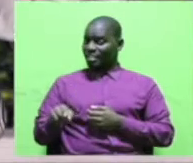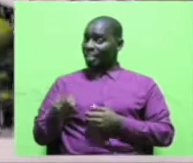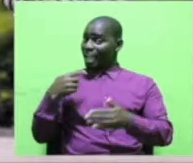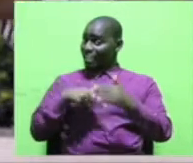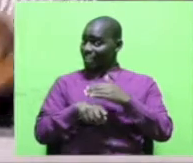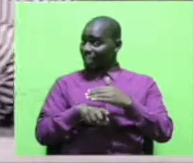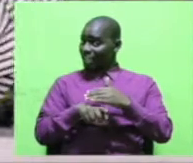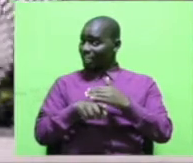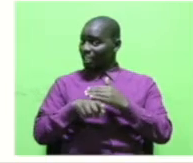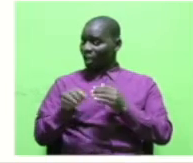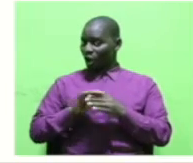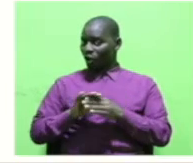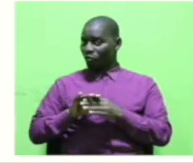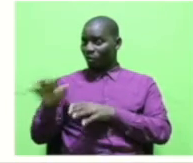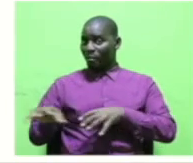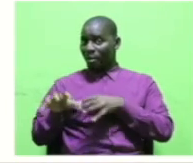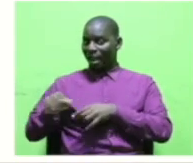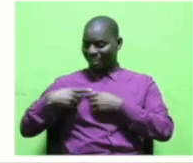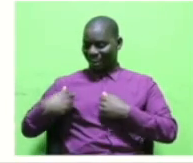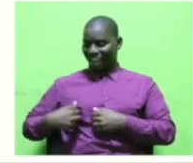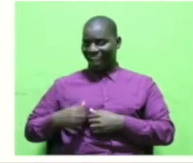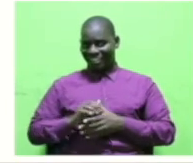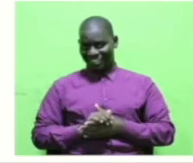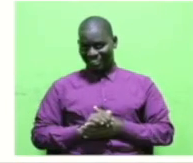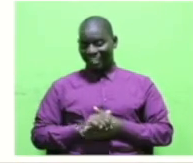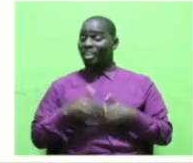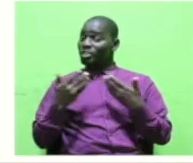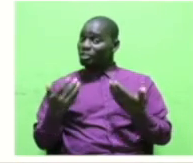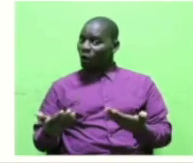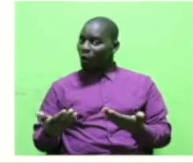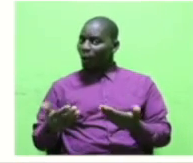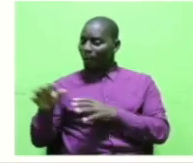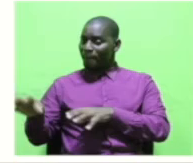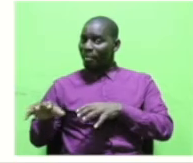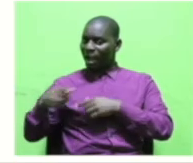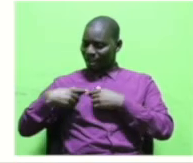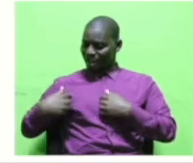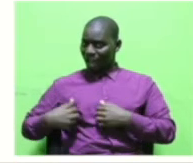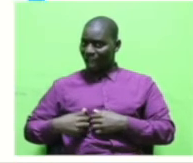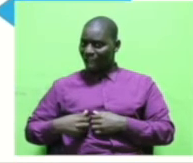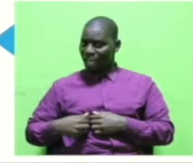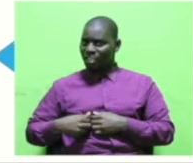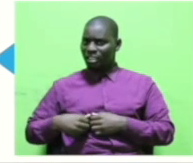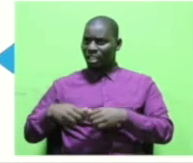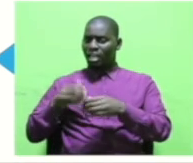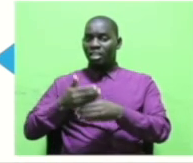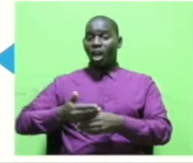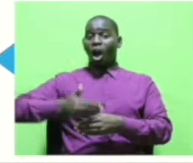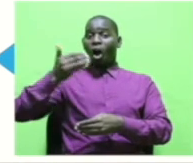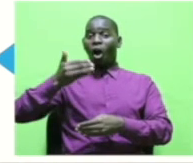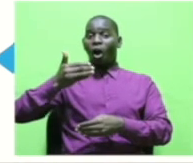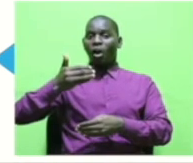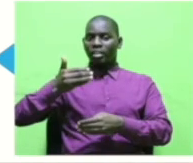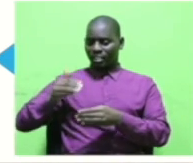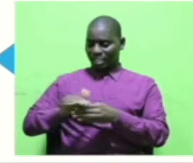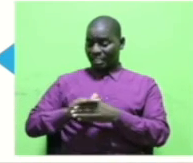the mammalian heart. The mammalian heart is broader at the top and narrower at the bottom,